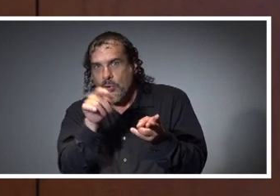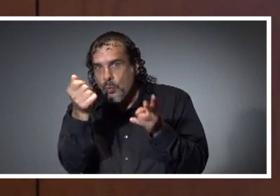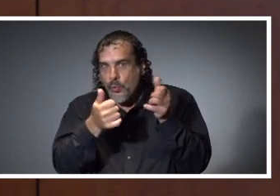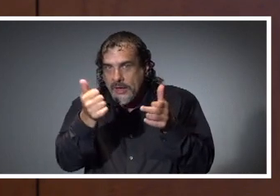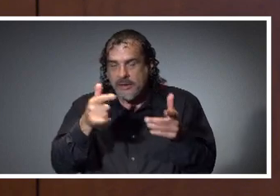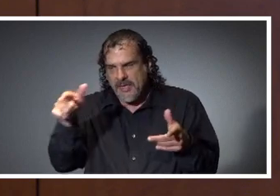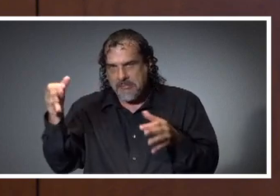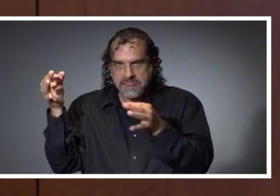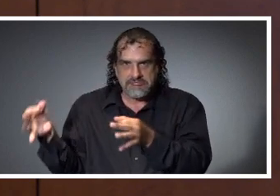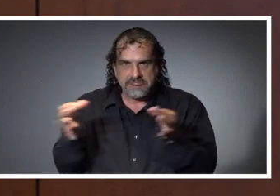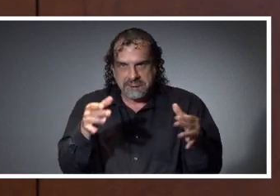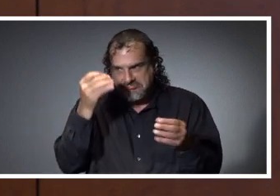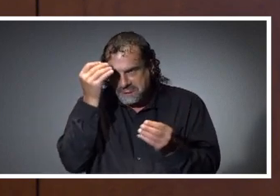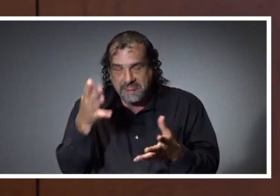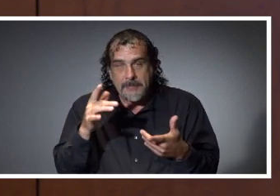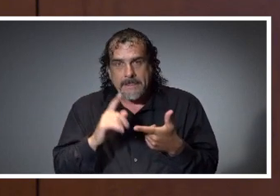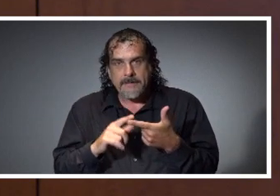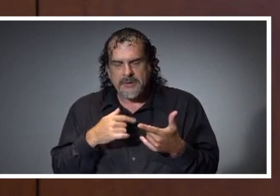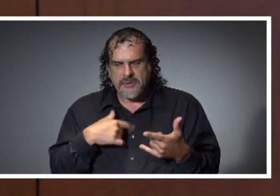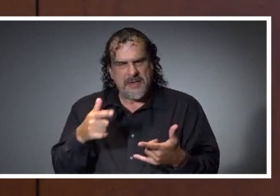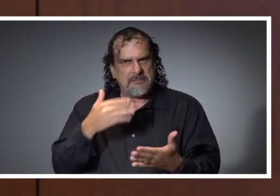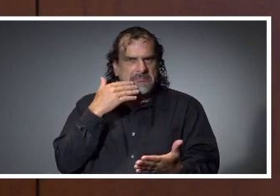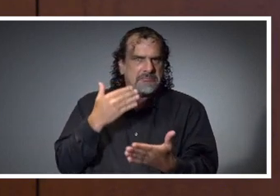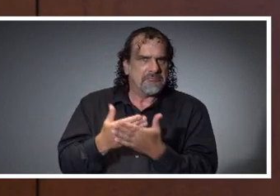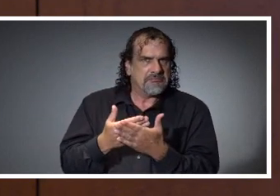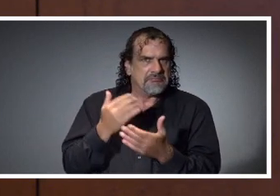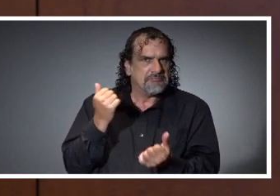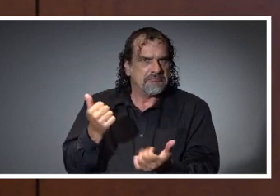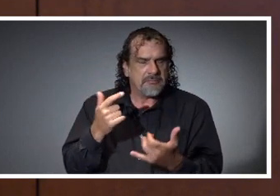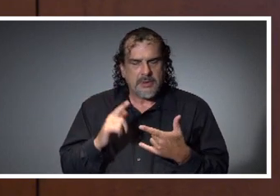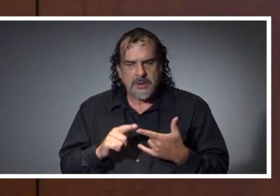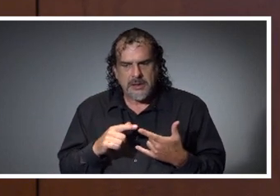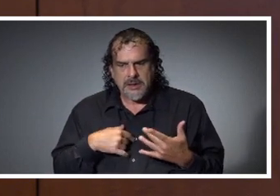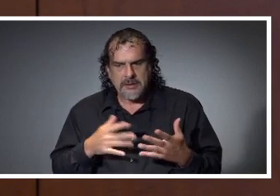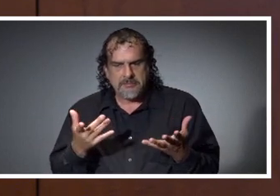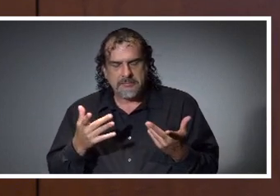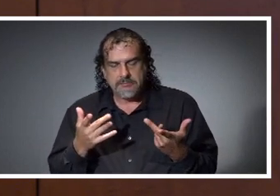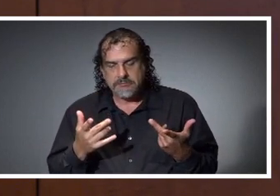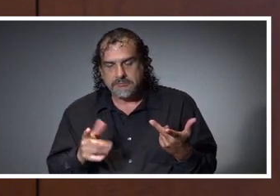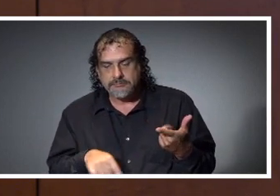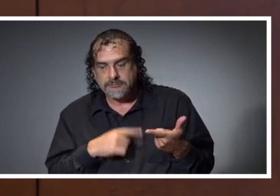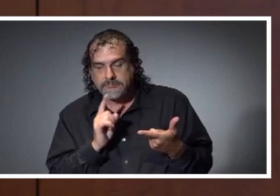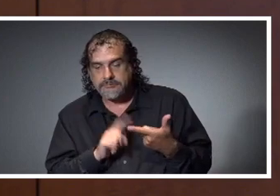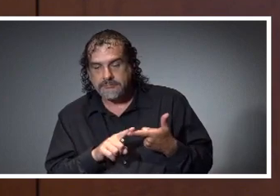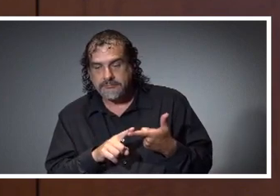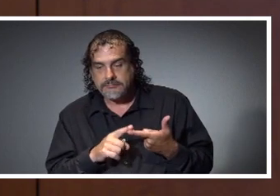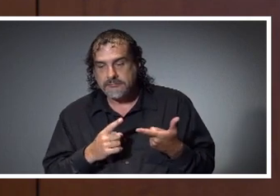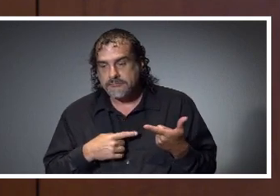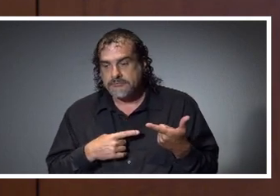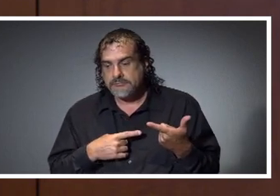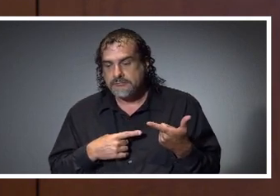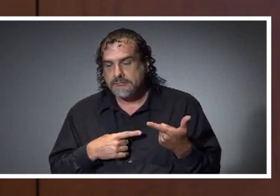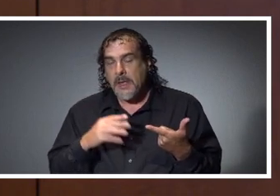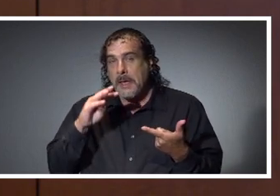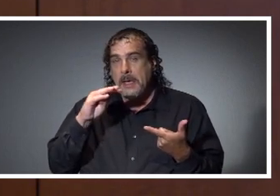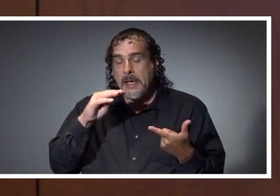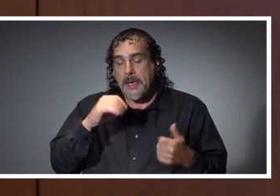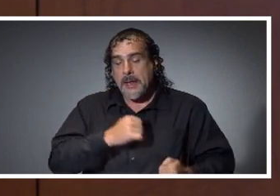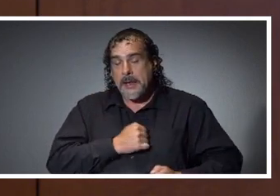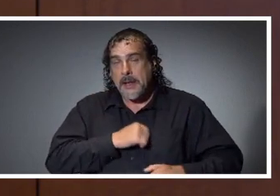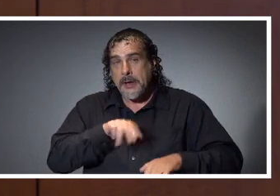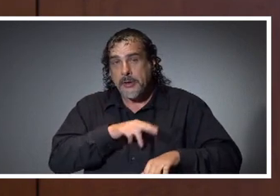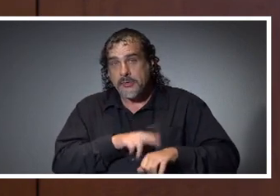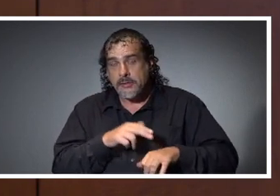happy with the product that we have and the production we're getting out of it. We still continue to have the Mississippi National Guard working with us.